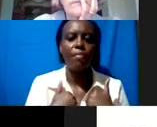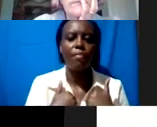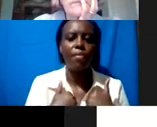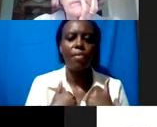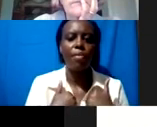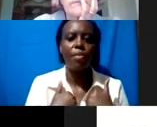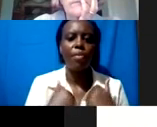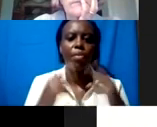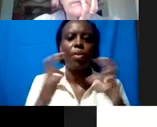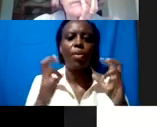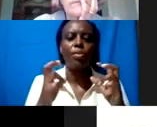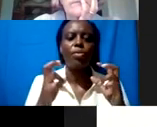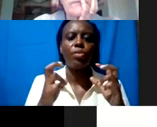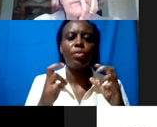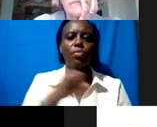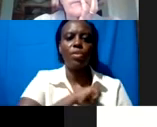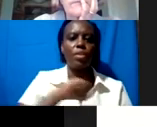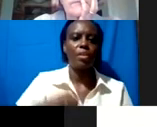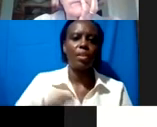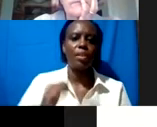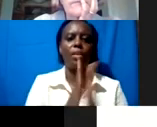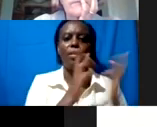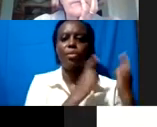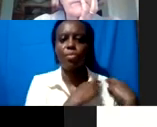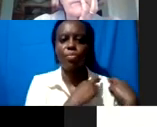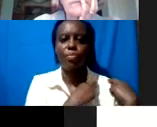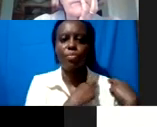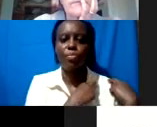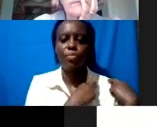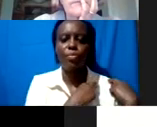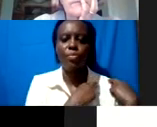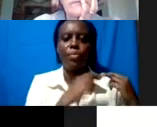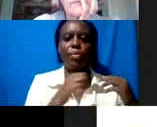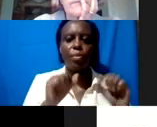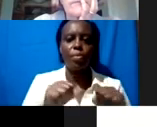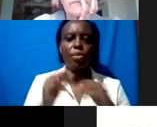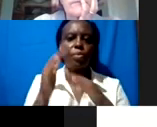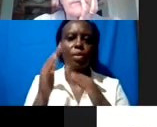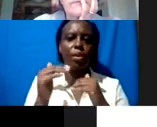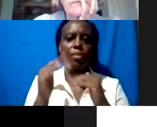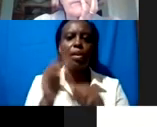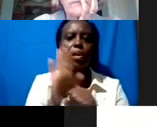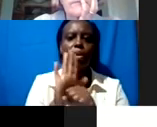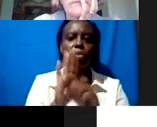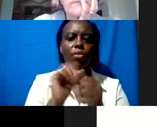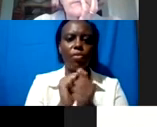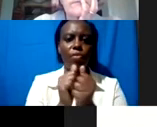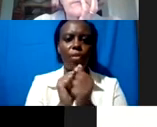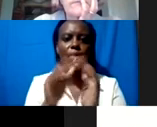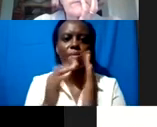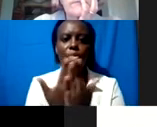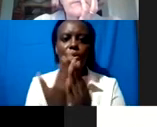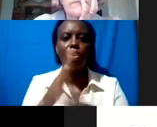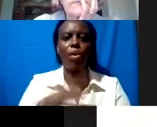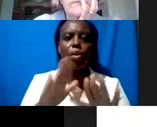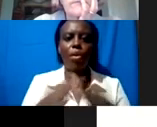issue of the Senate and its role. We would have expected a lot of amendments proposed on how